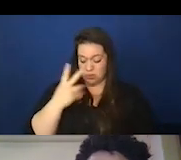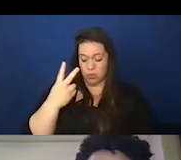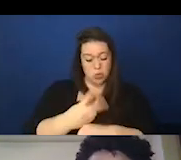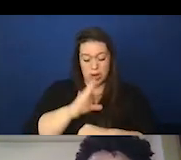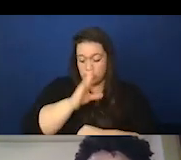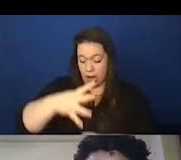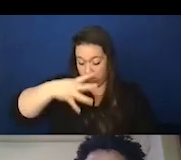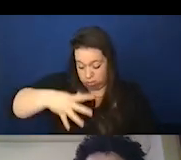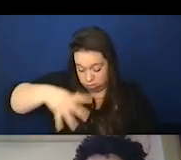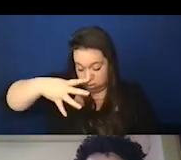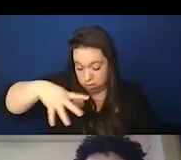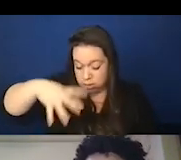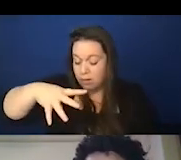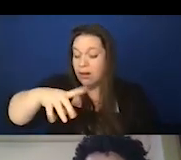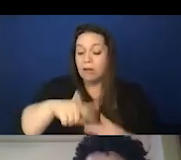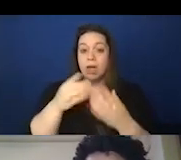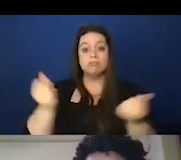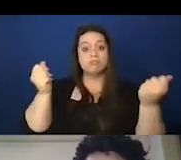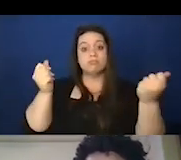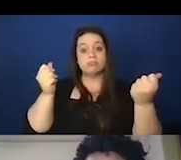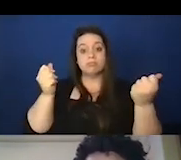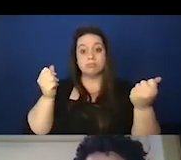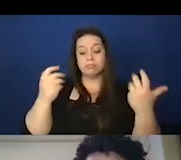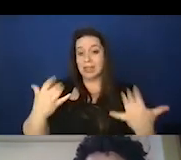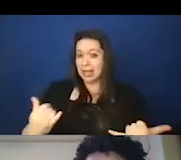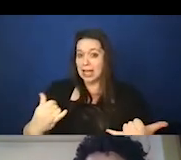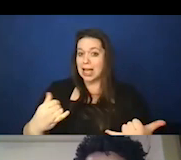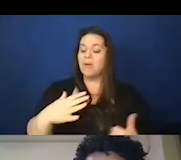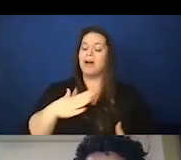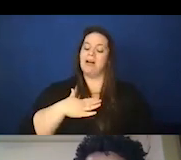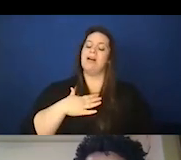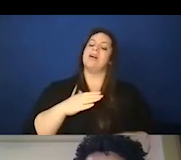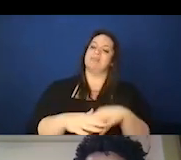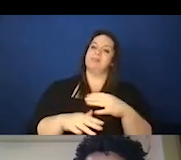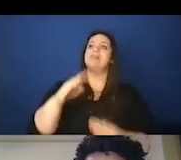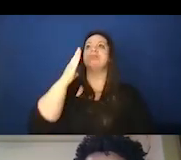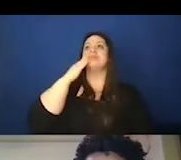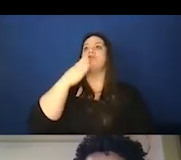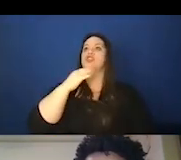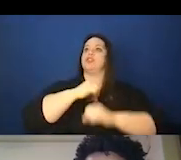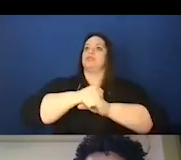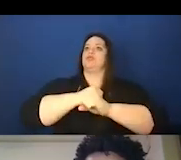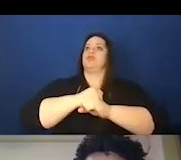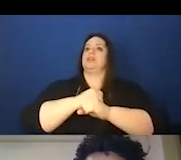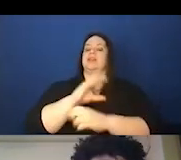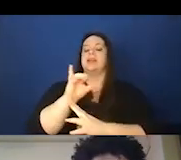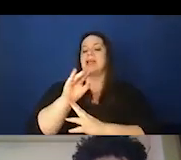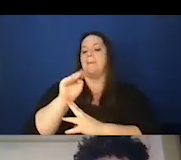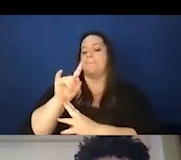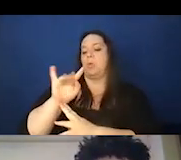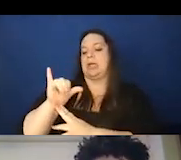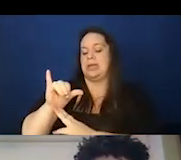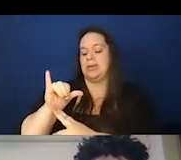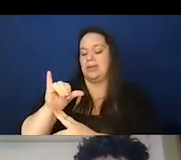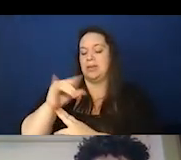but that's it. And now I have the comfort of knowing that I have good immunity because of this vaccine. So the vaccines